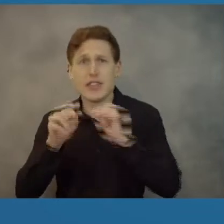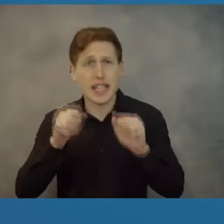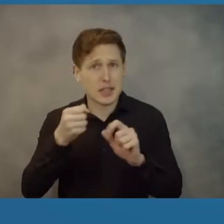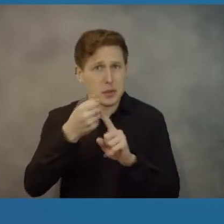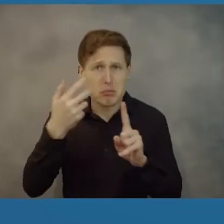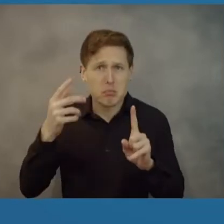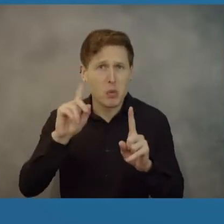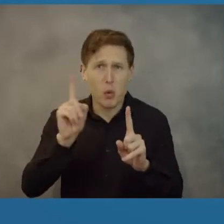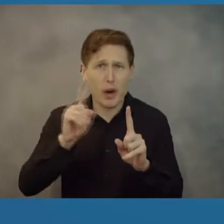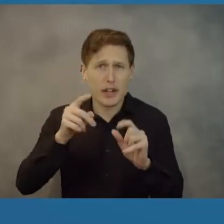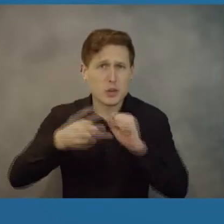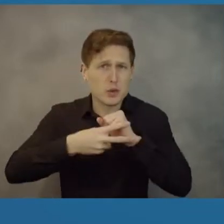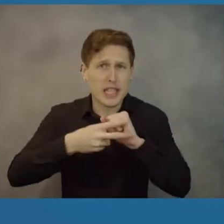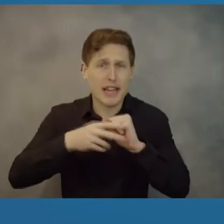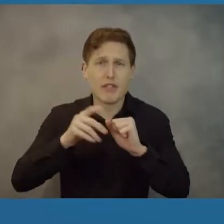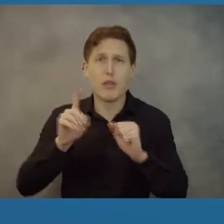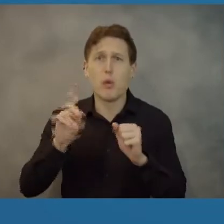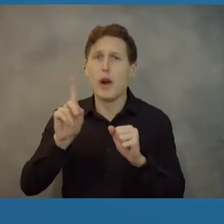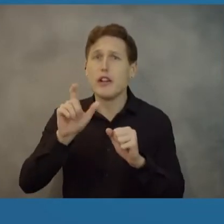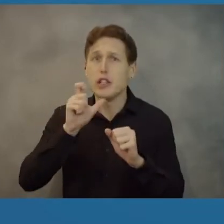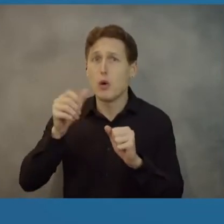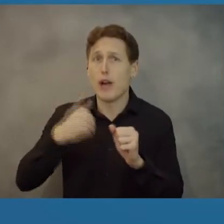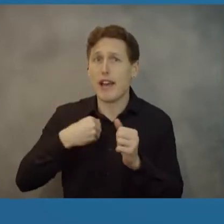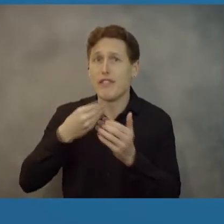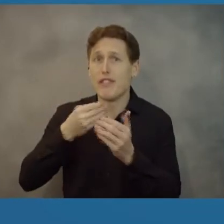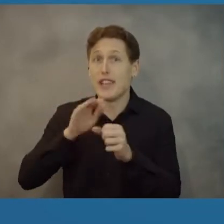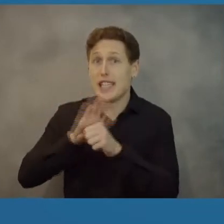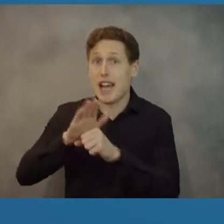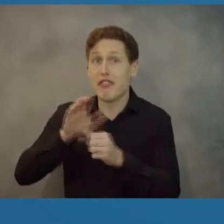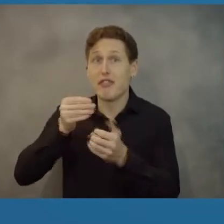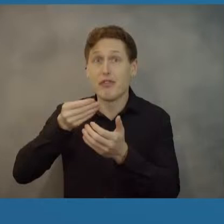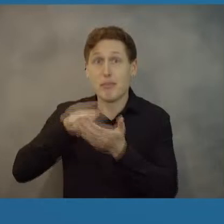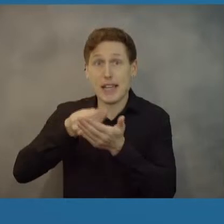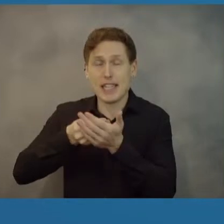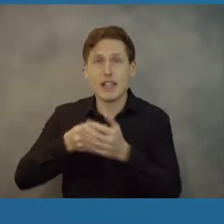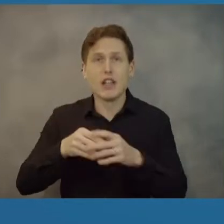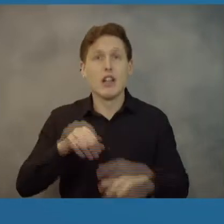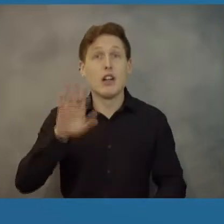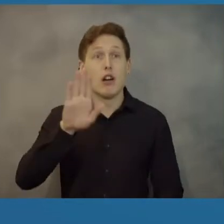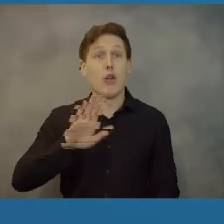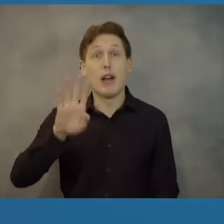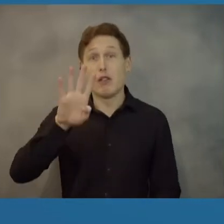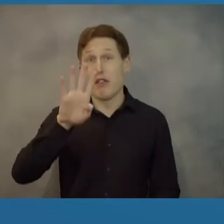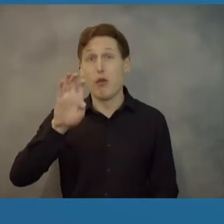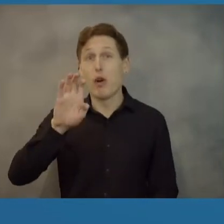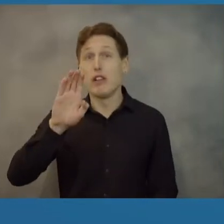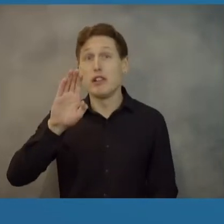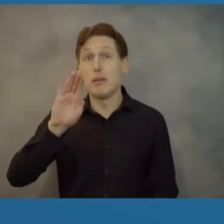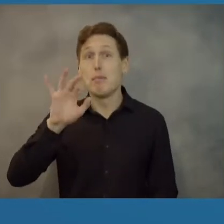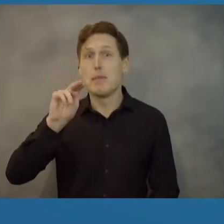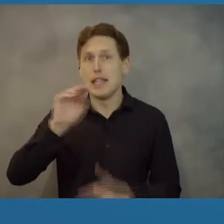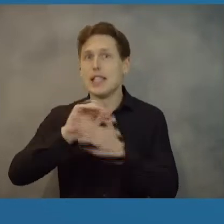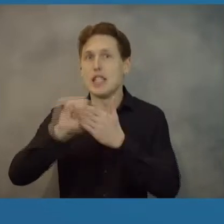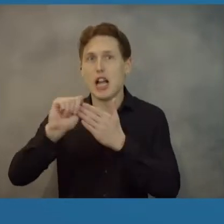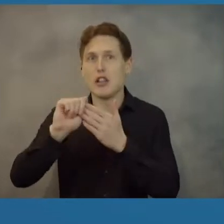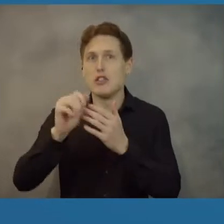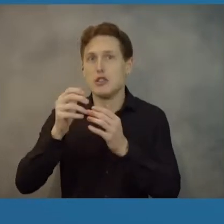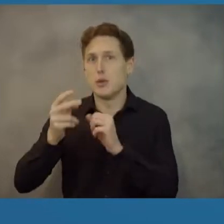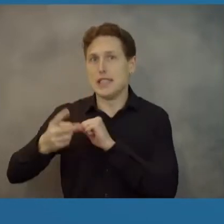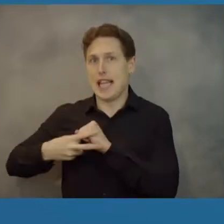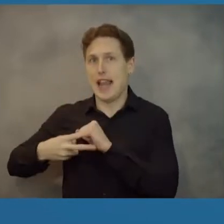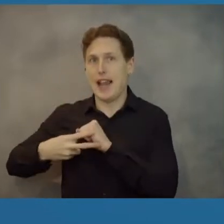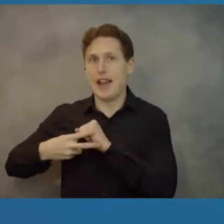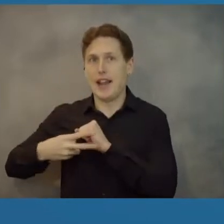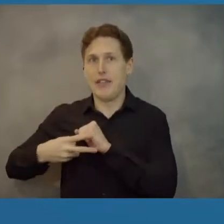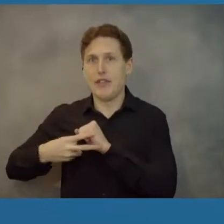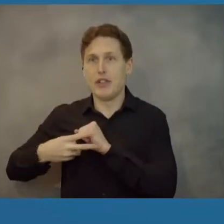you had wanted to? Down about $400 million. Also scaled back the amount under my